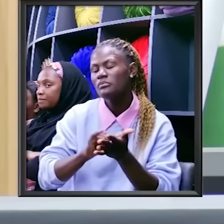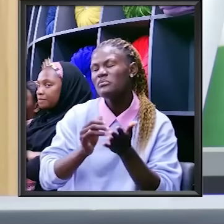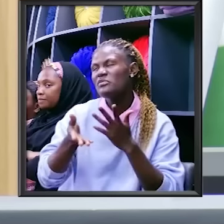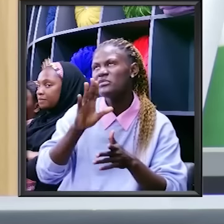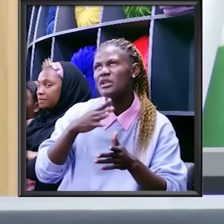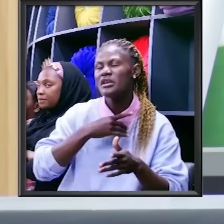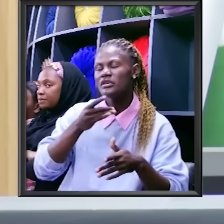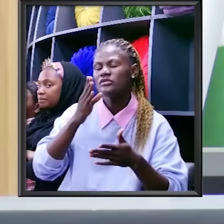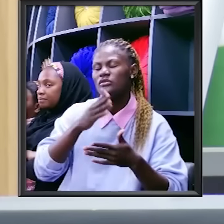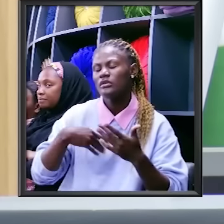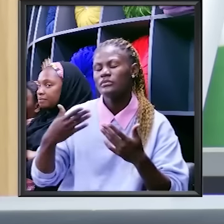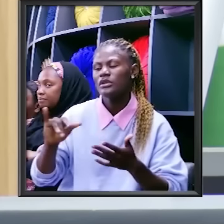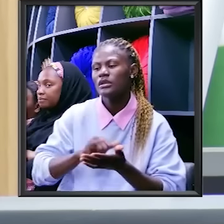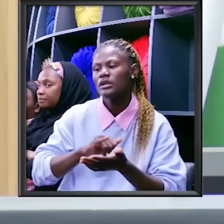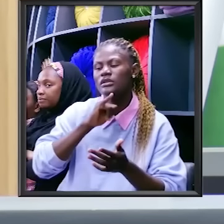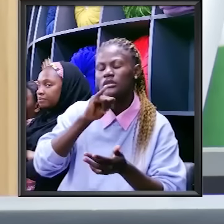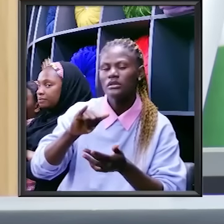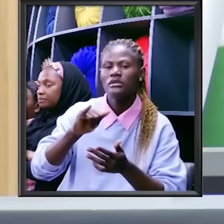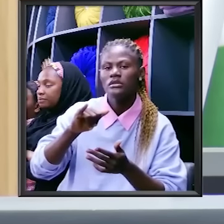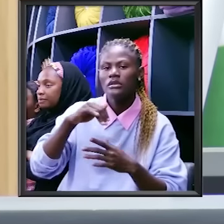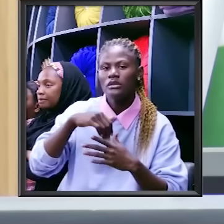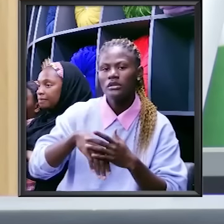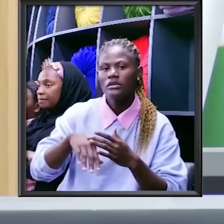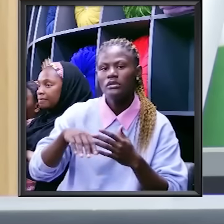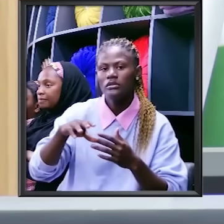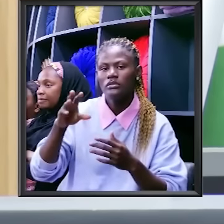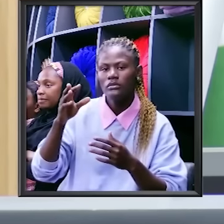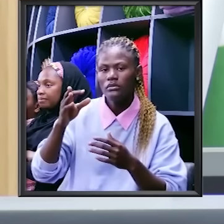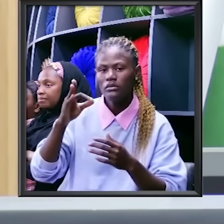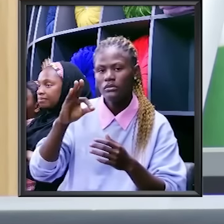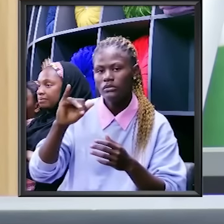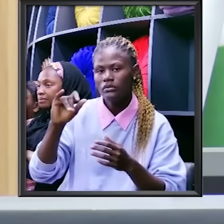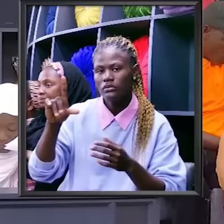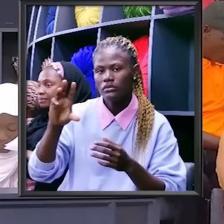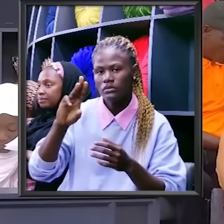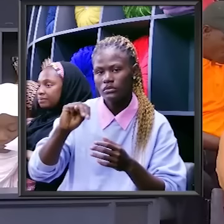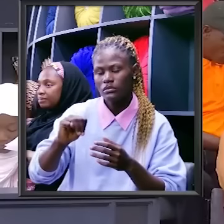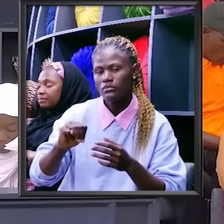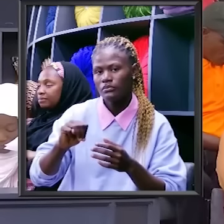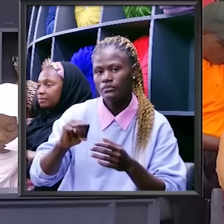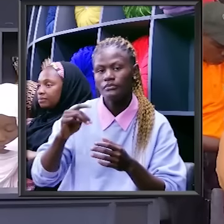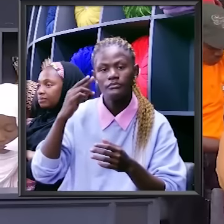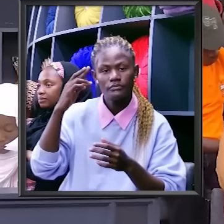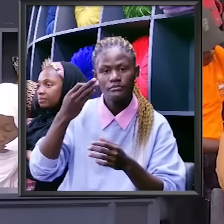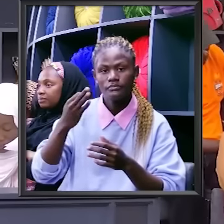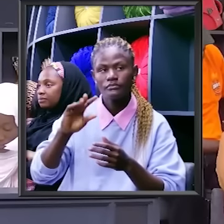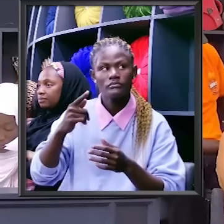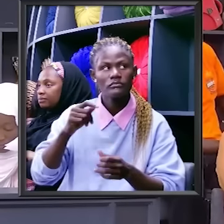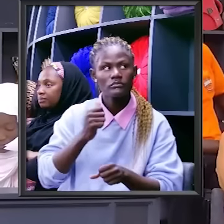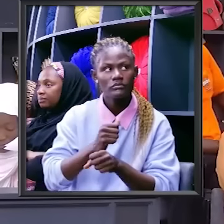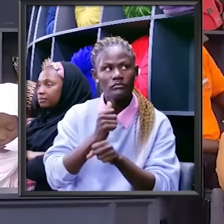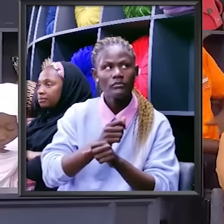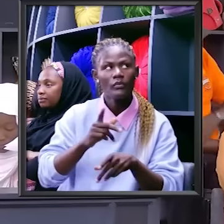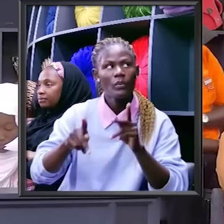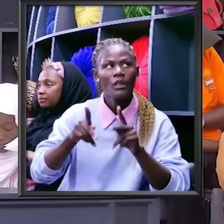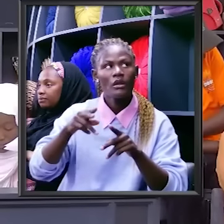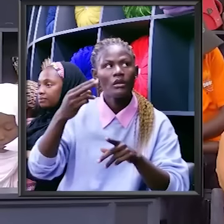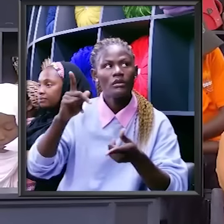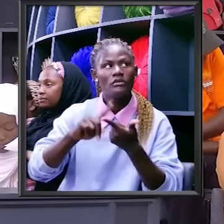moon. Now they are work by reason of their work. The citizens suppose know.